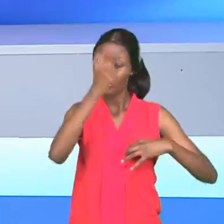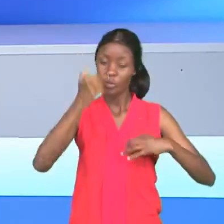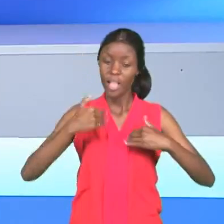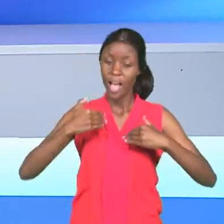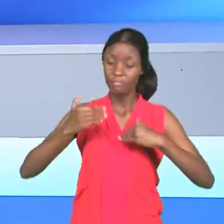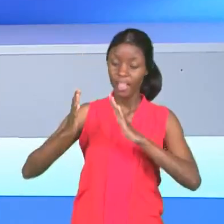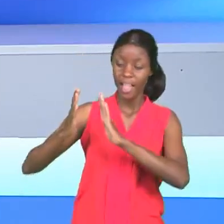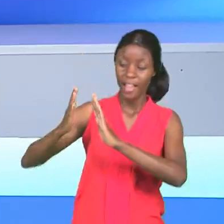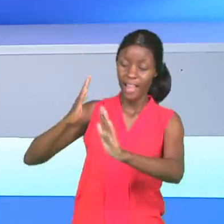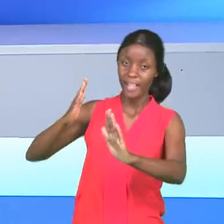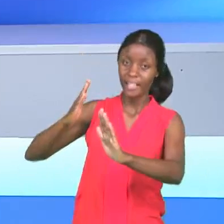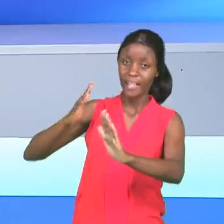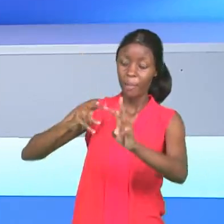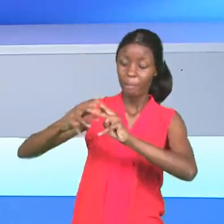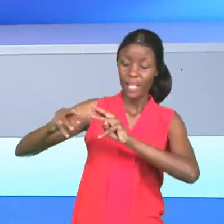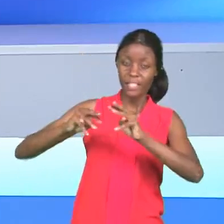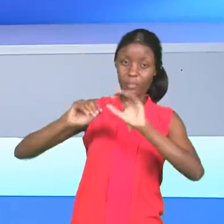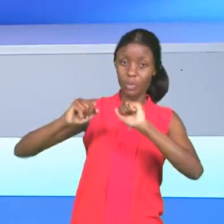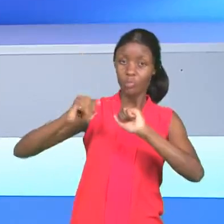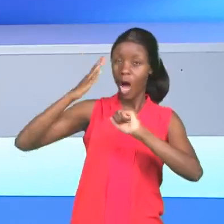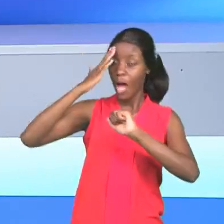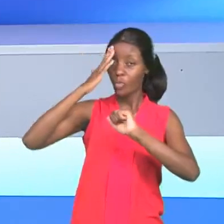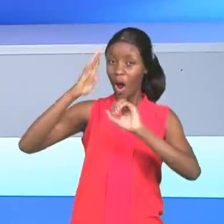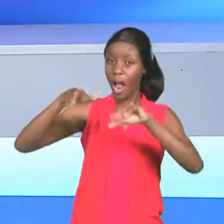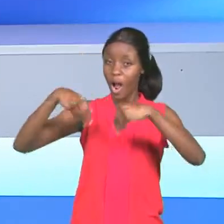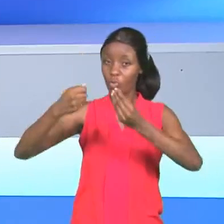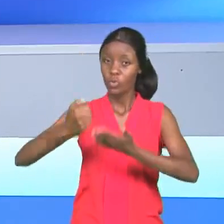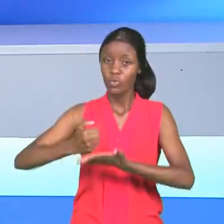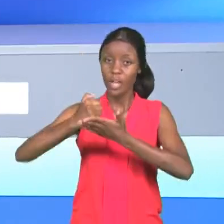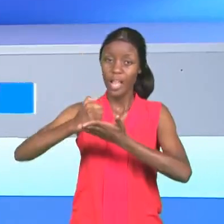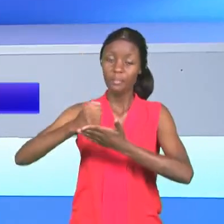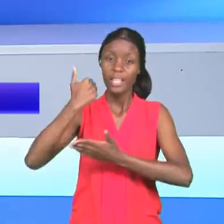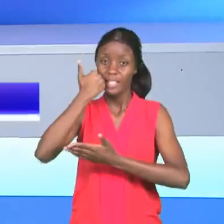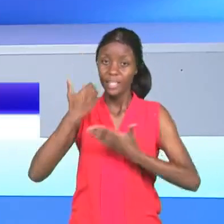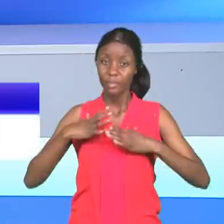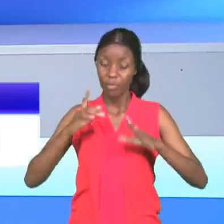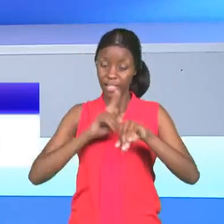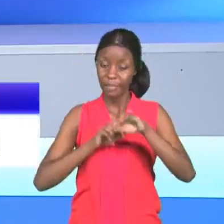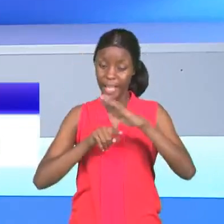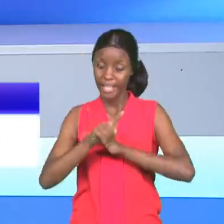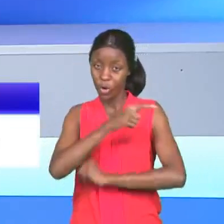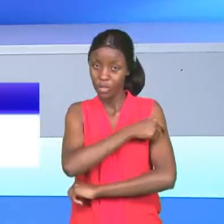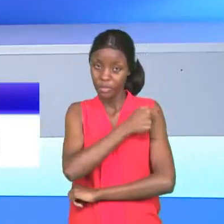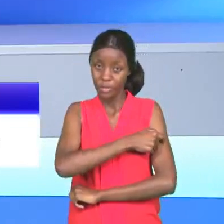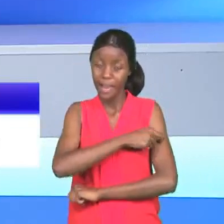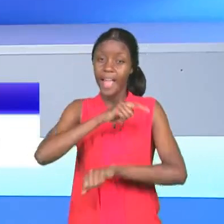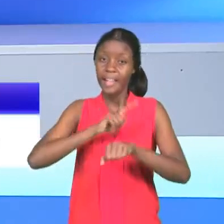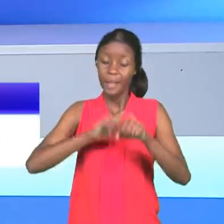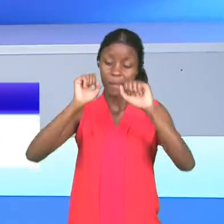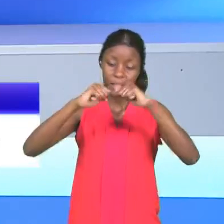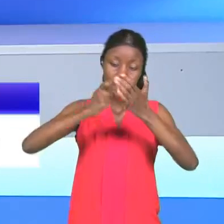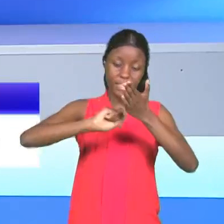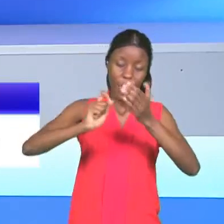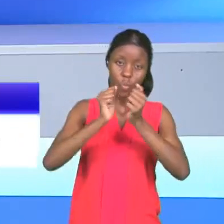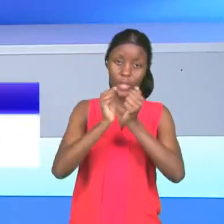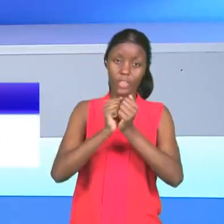the facility efficiently manage patient service delivery once they check in. This follows the signing of an agreement with UAP